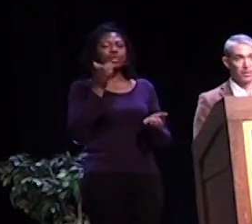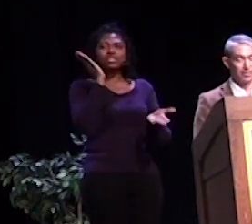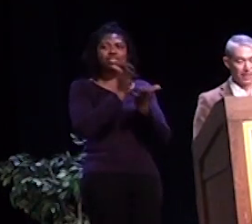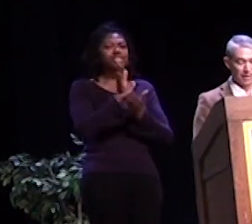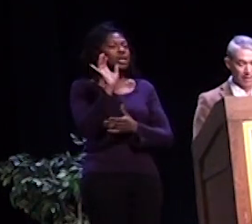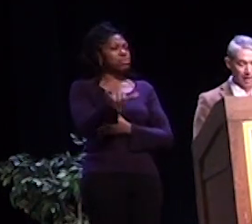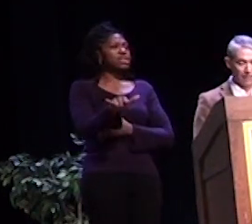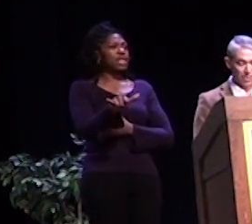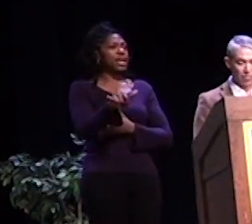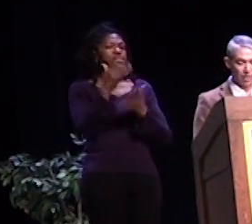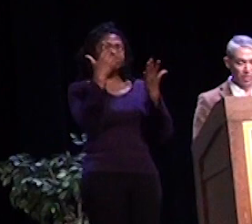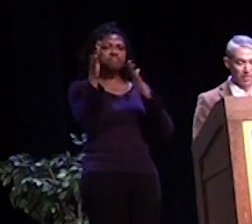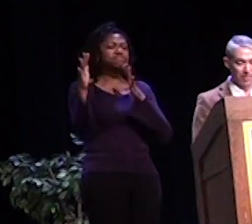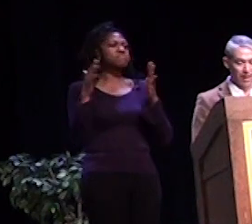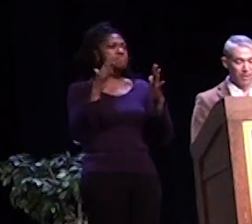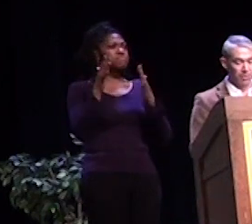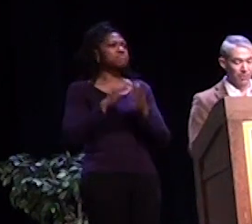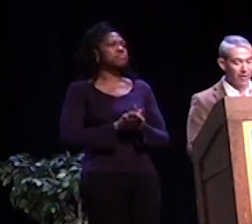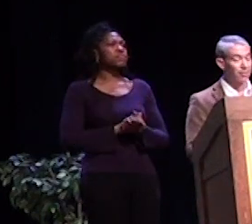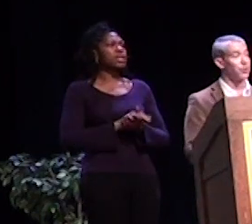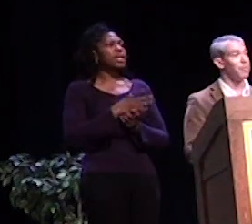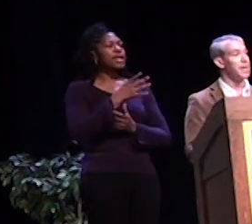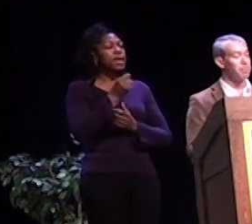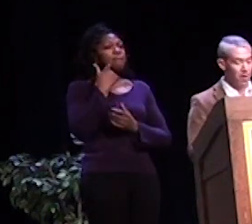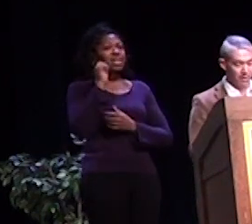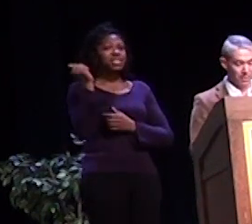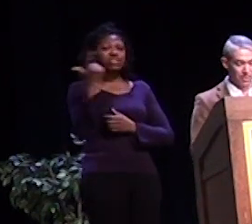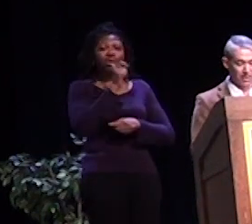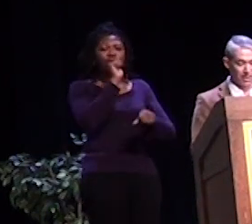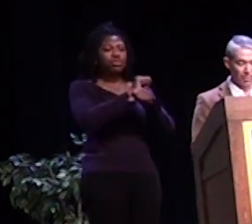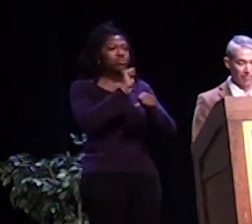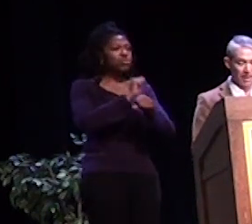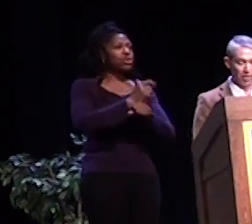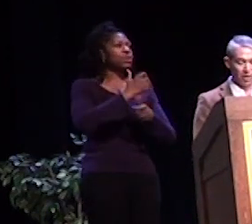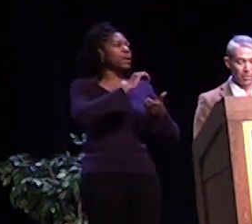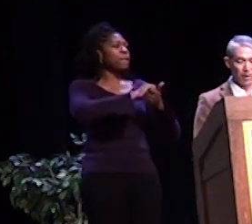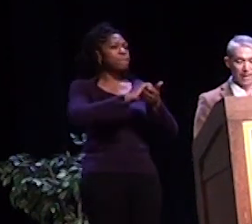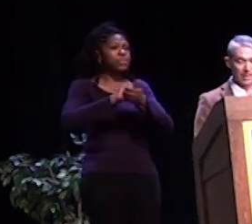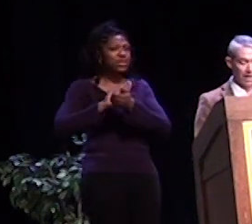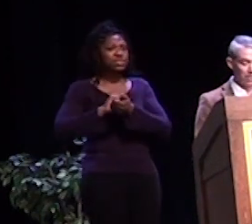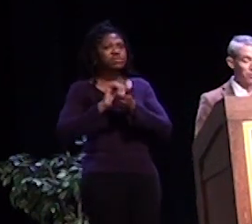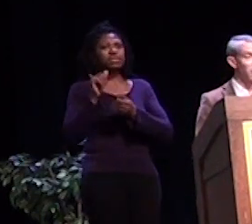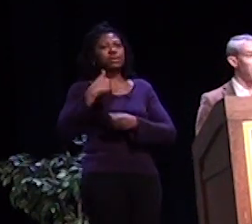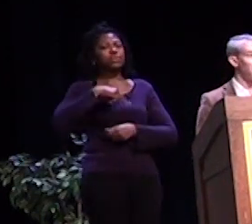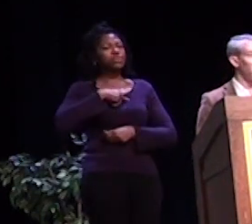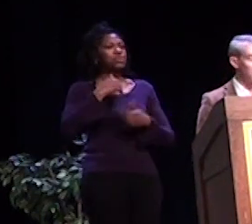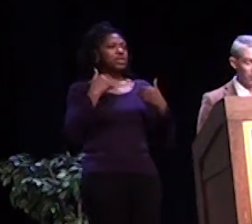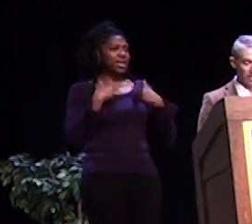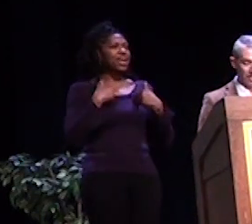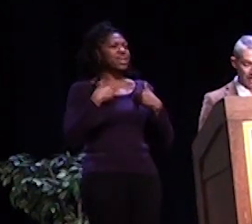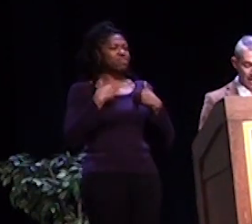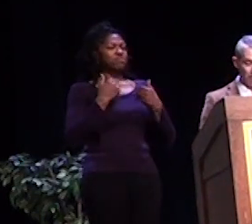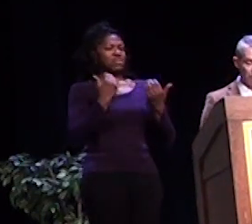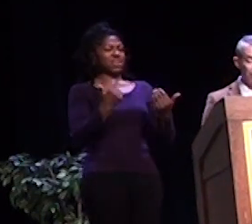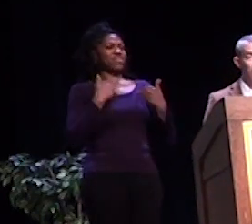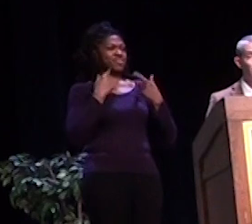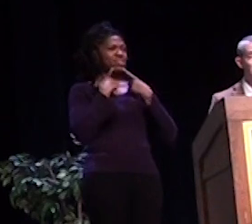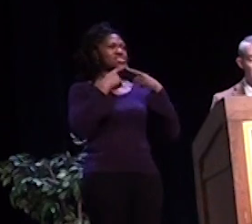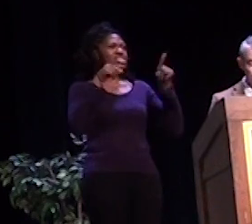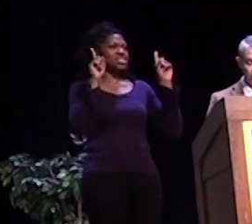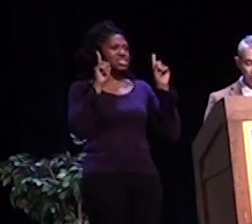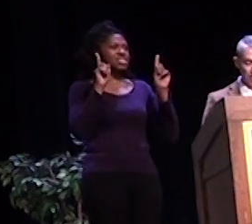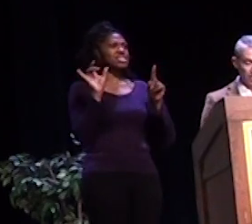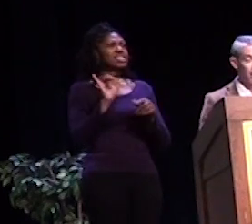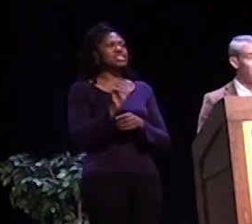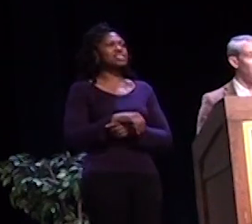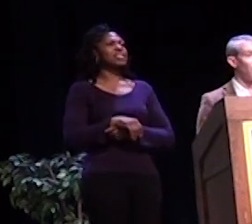this work would have been possible if not for the many partners that we've made along the way, and that includes our partner agencies like Opportunity Home,